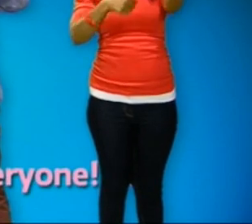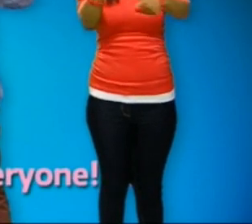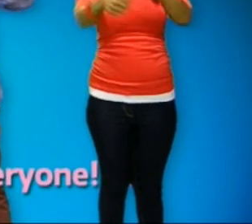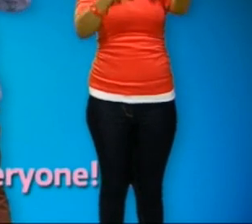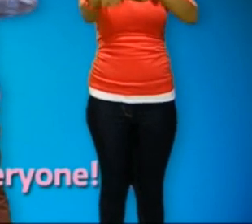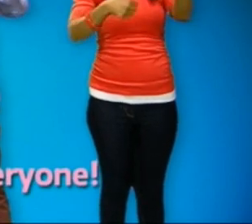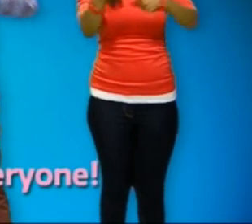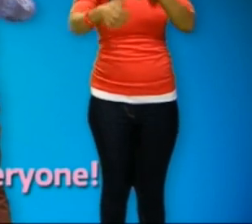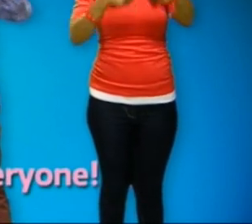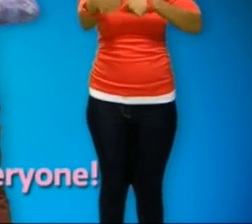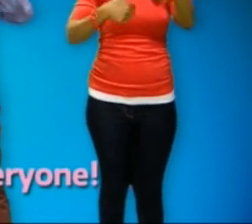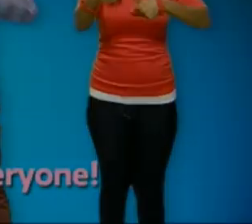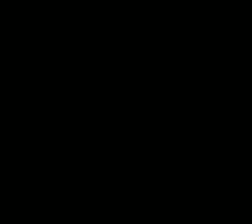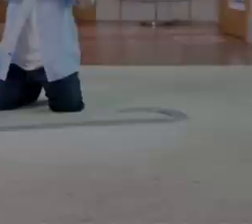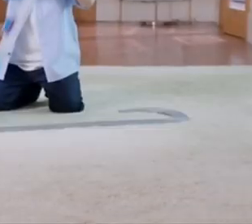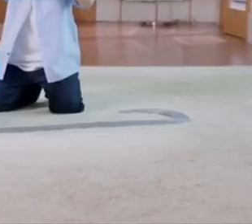Well done, everyone. Well done.